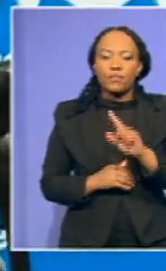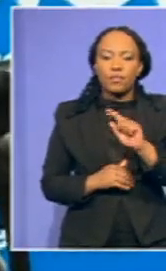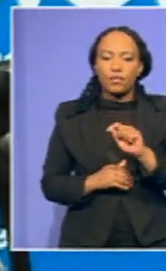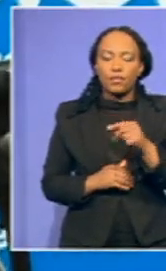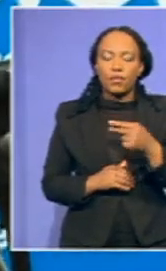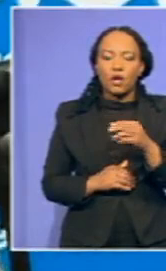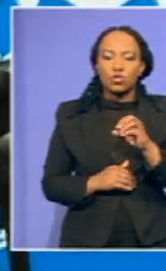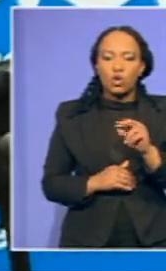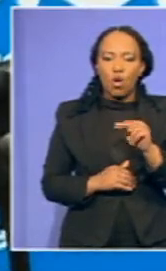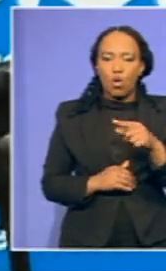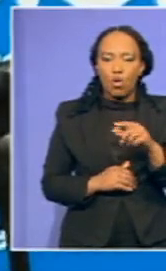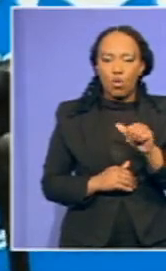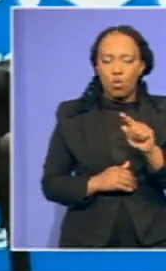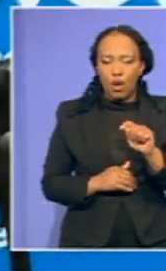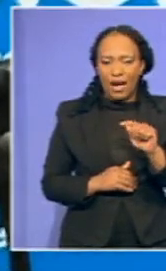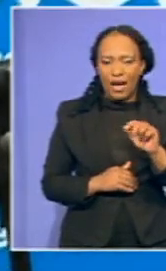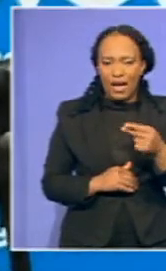Now on Tongat,